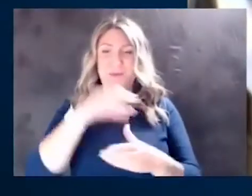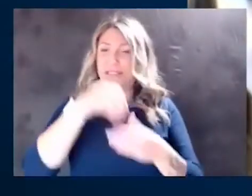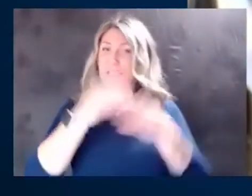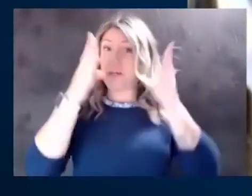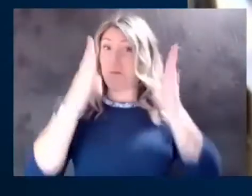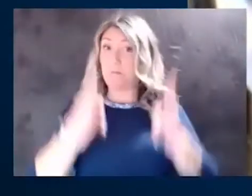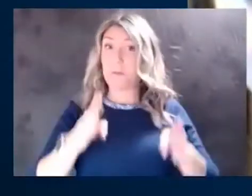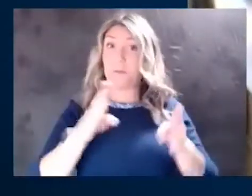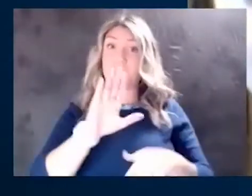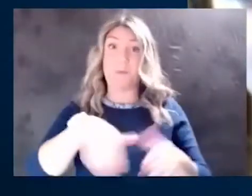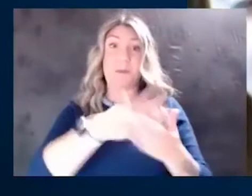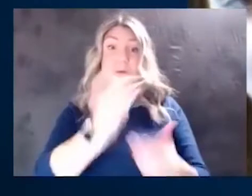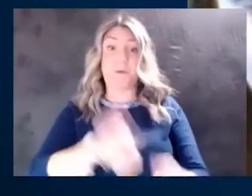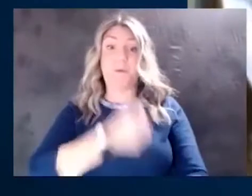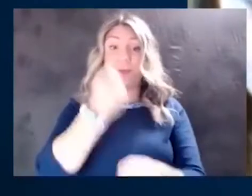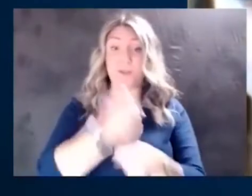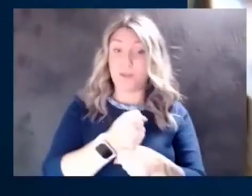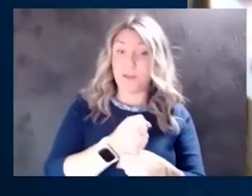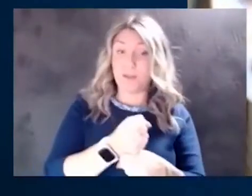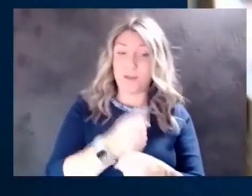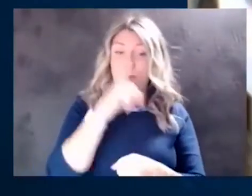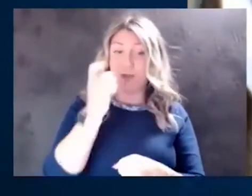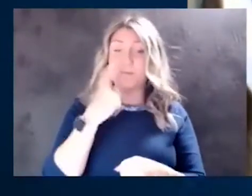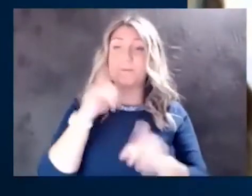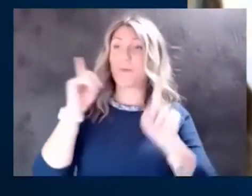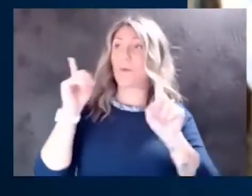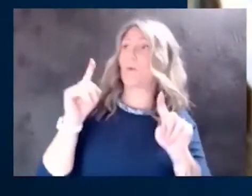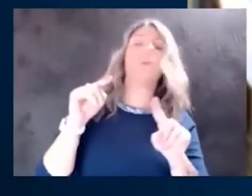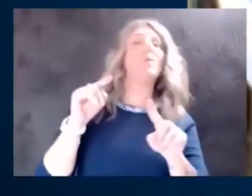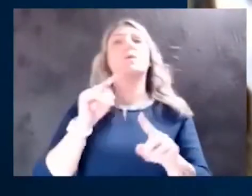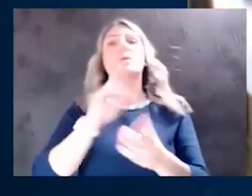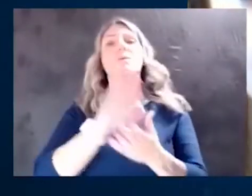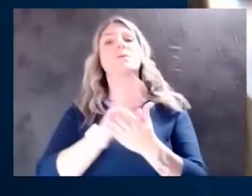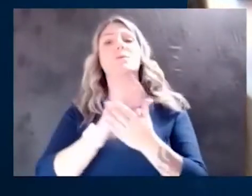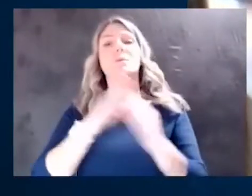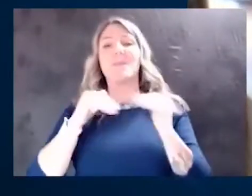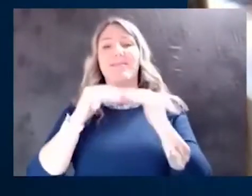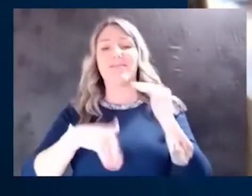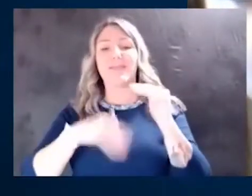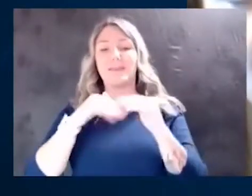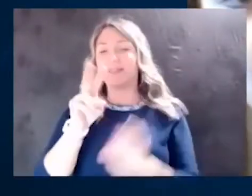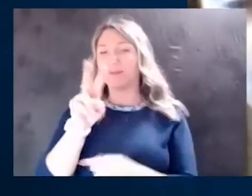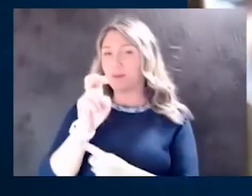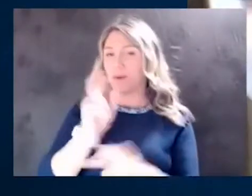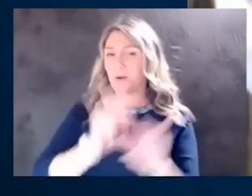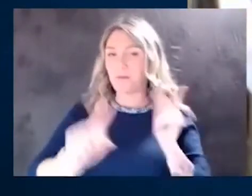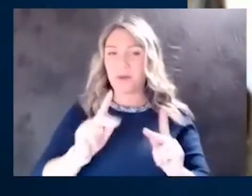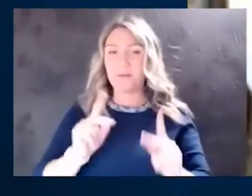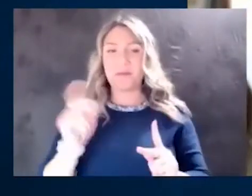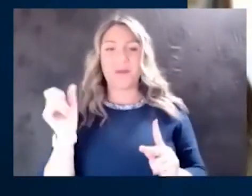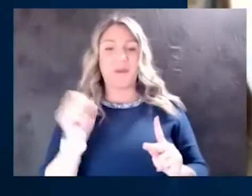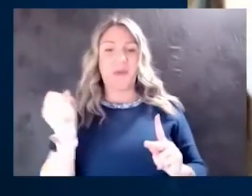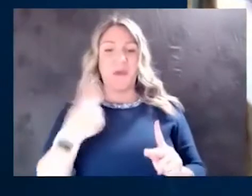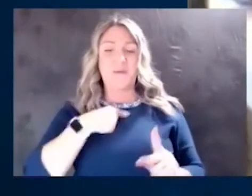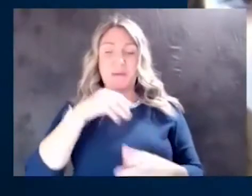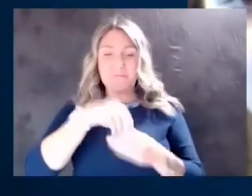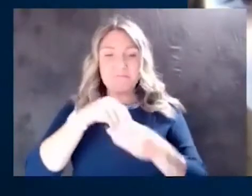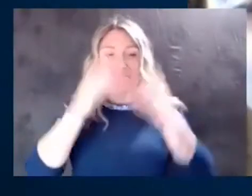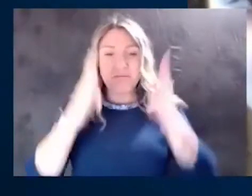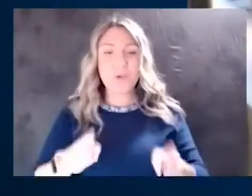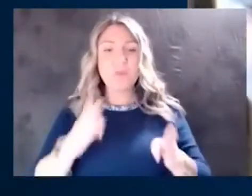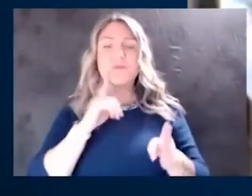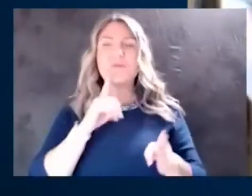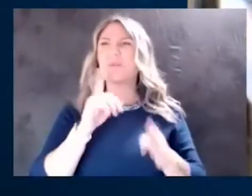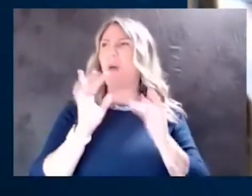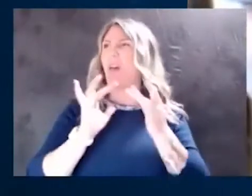this school year because I go to a school of less than 200 people. So, yeah, we had in person. We only had to go online